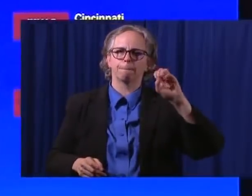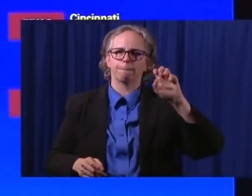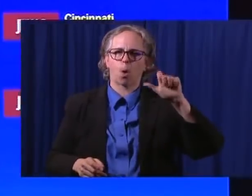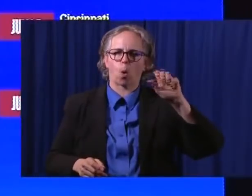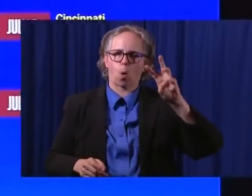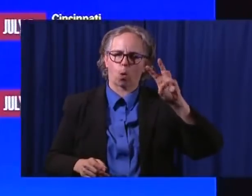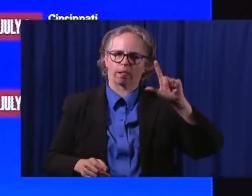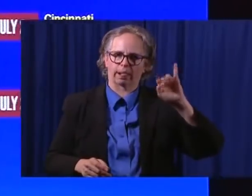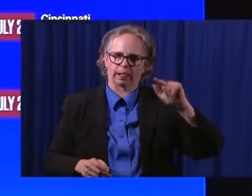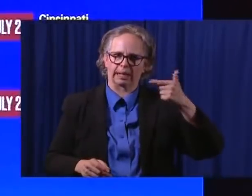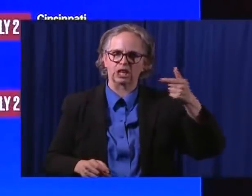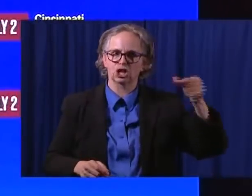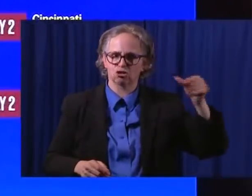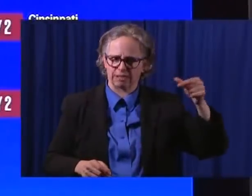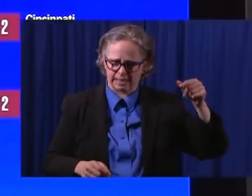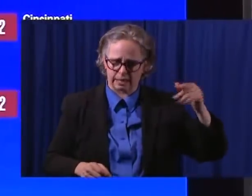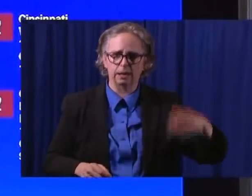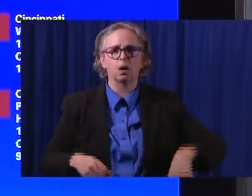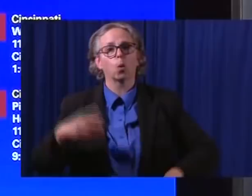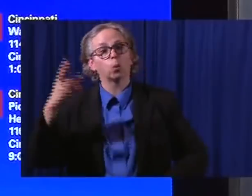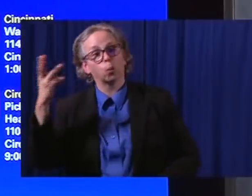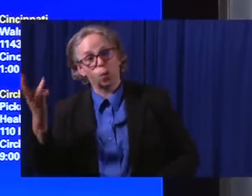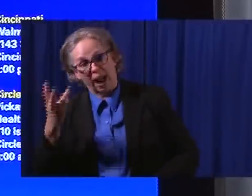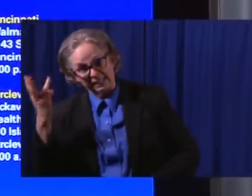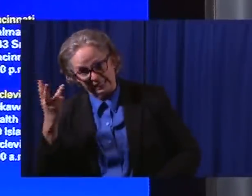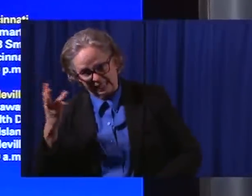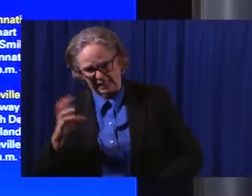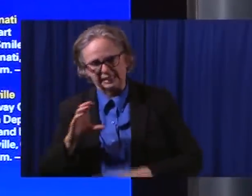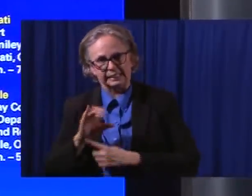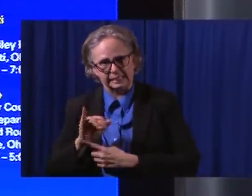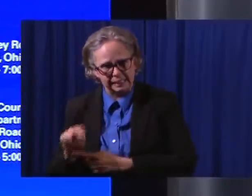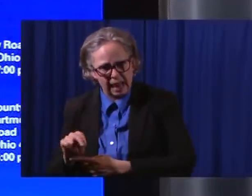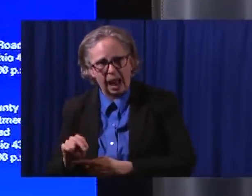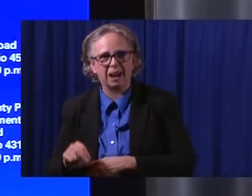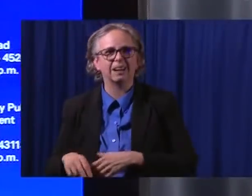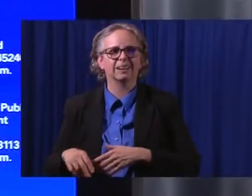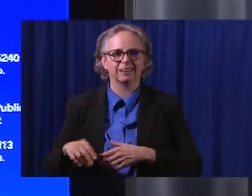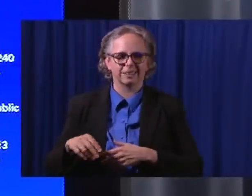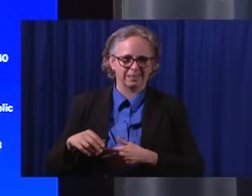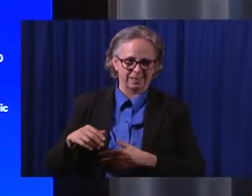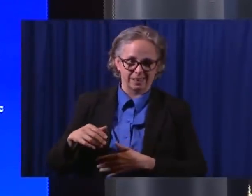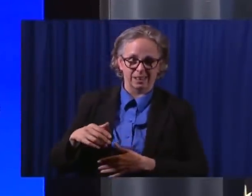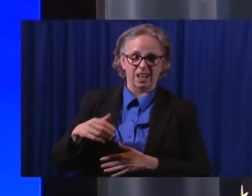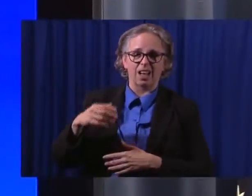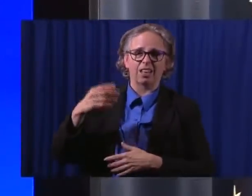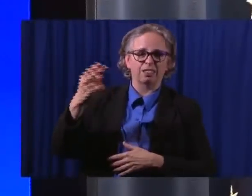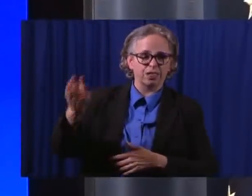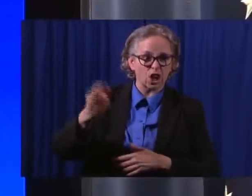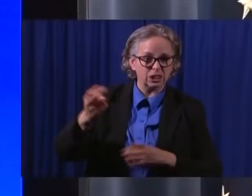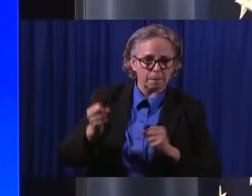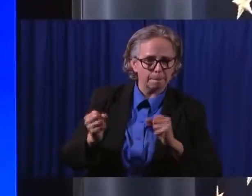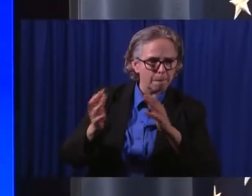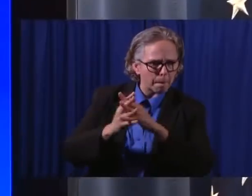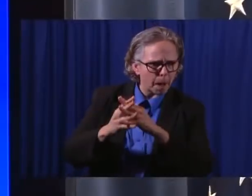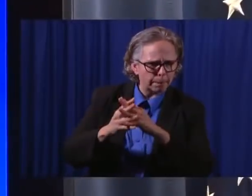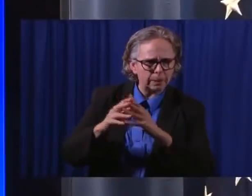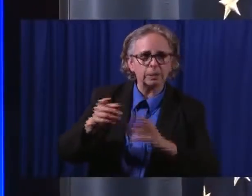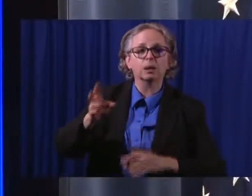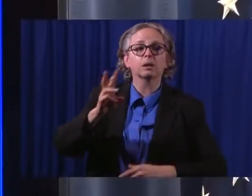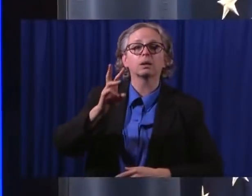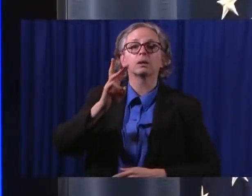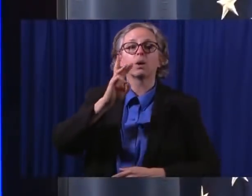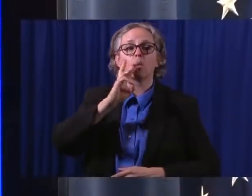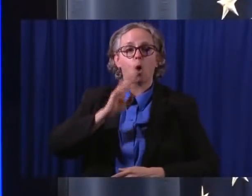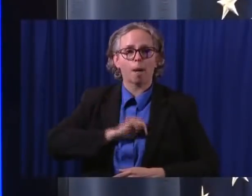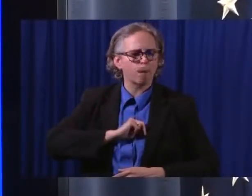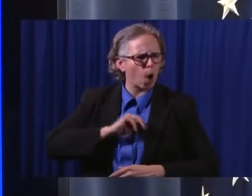one at Forest Chapel United Methodist Church. On Thursday, we have a pop-up location in the afternoon at the Walmart on Smiley Road in